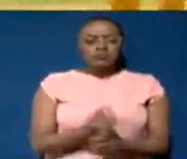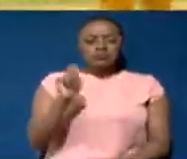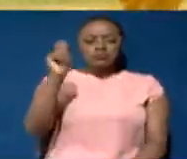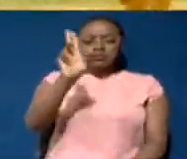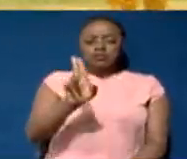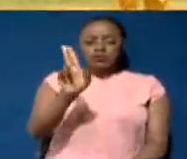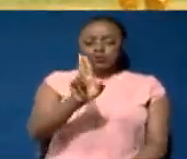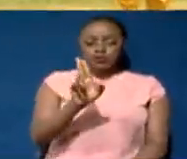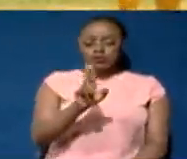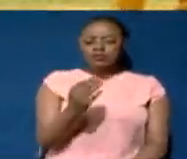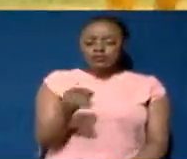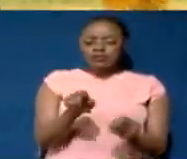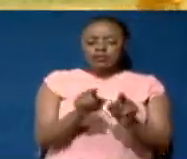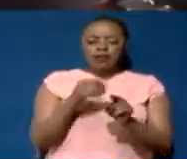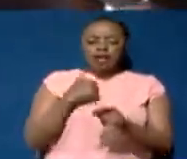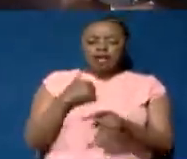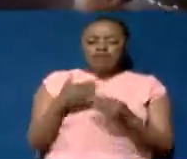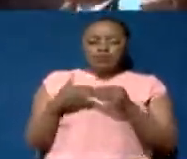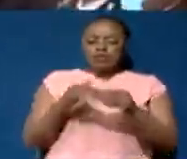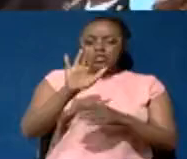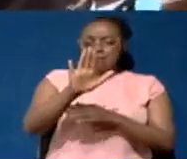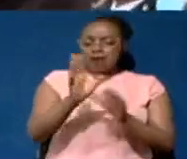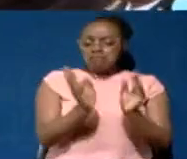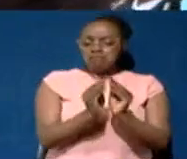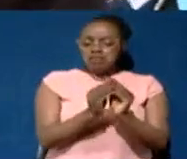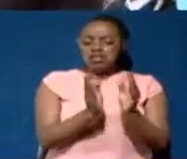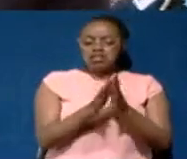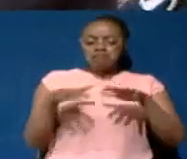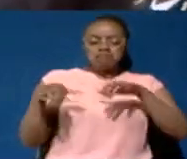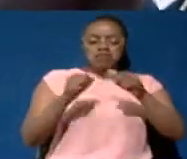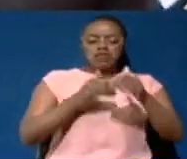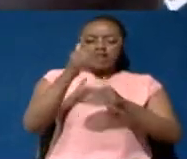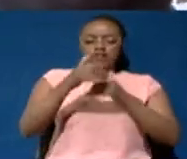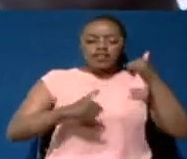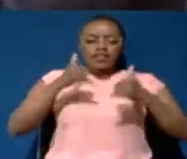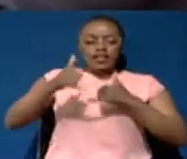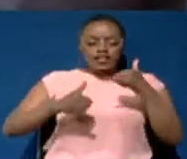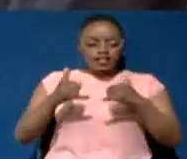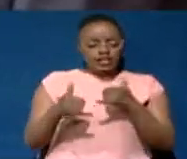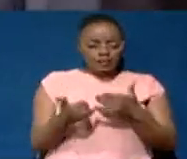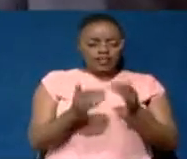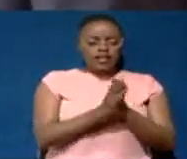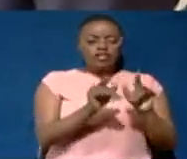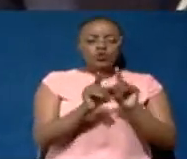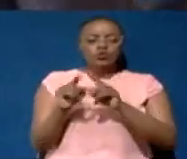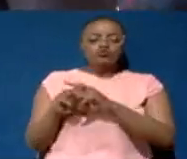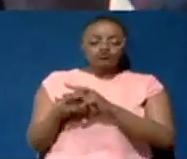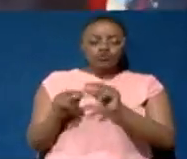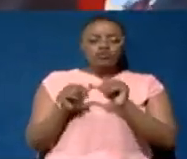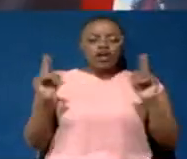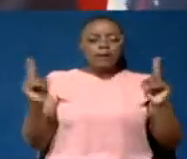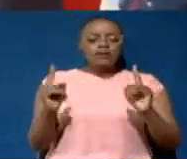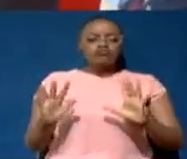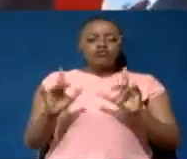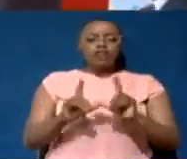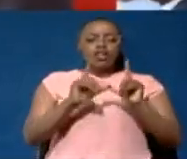President Uhuru Kenyatta appeared to run his own show. He took over immediately after the entertainment session and presided over a brief